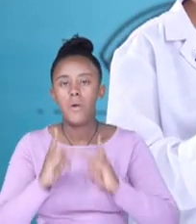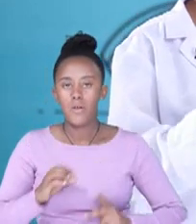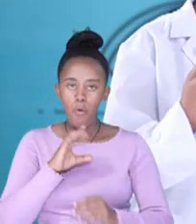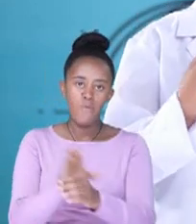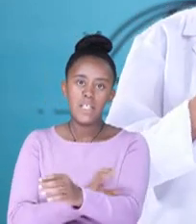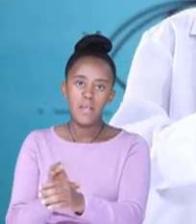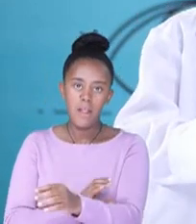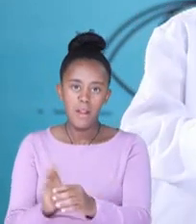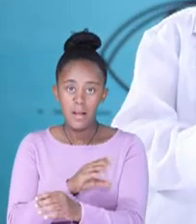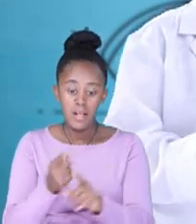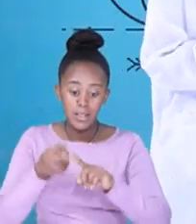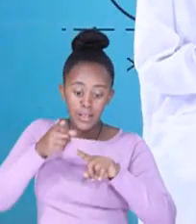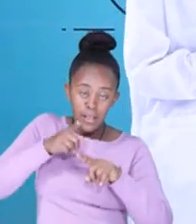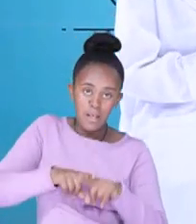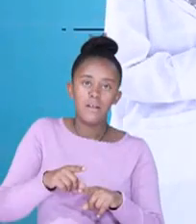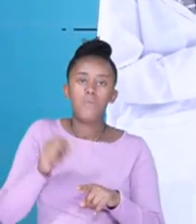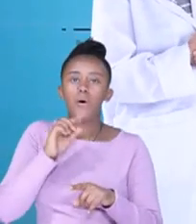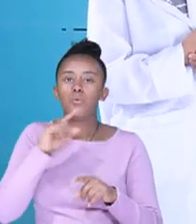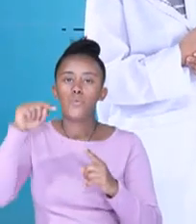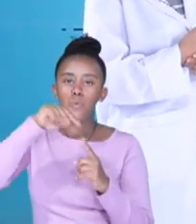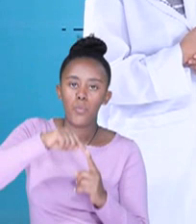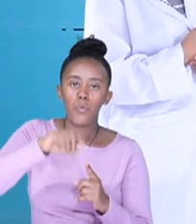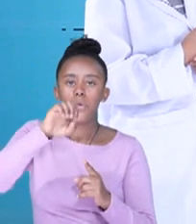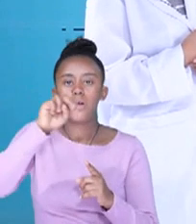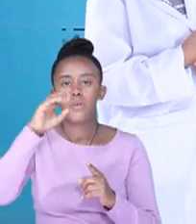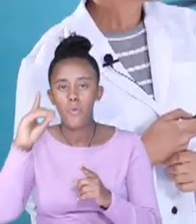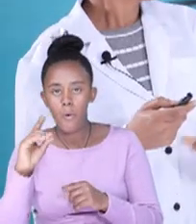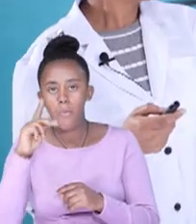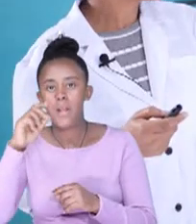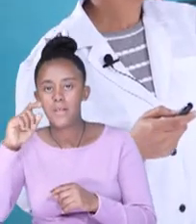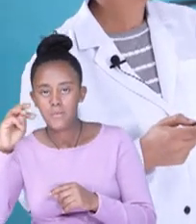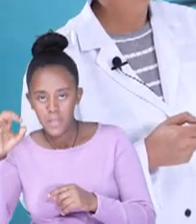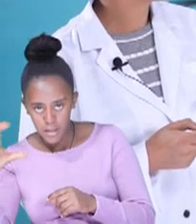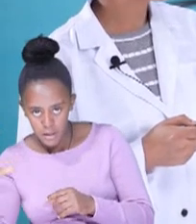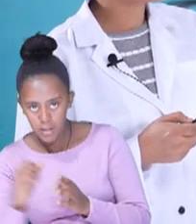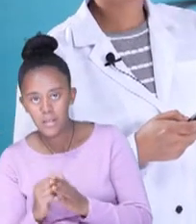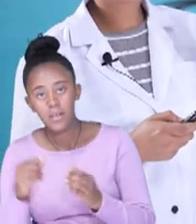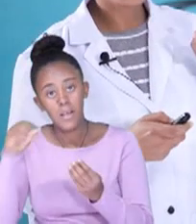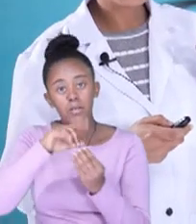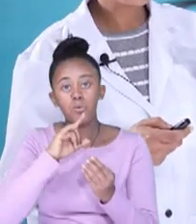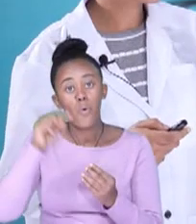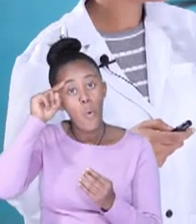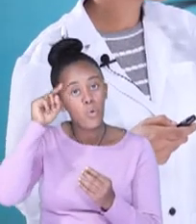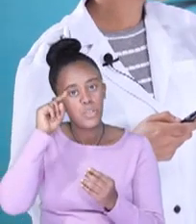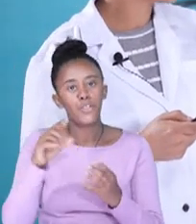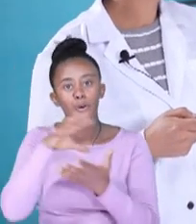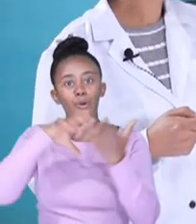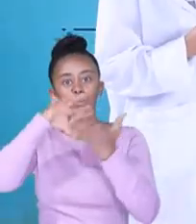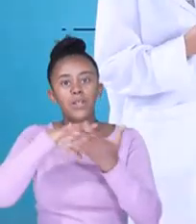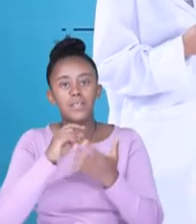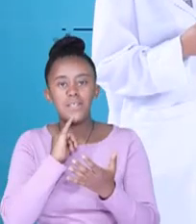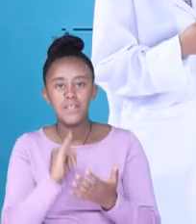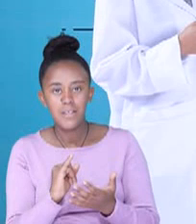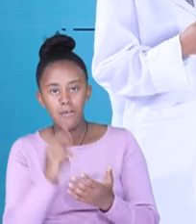cell and return back to endoplasmic reticulum. In addition to this, the Golgi Complex is